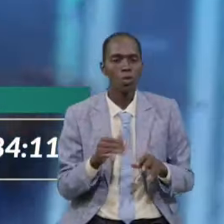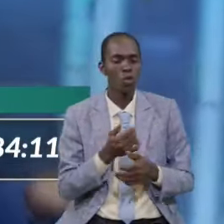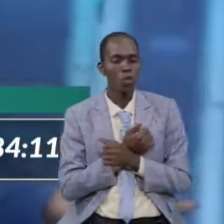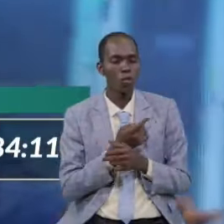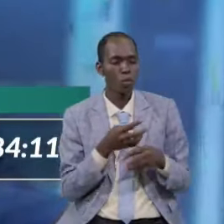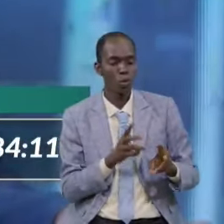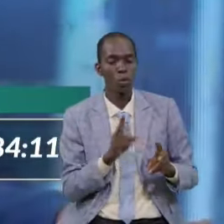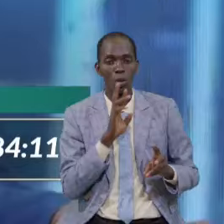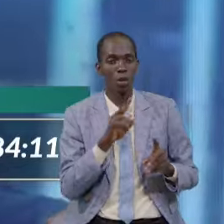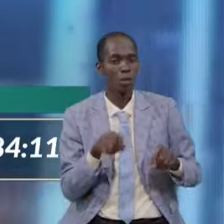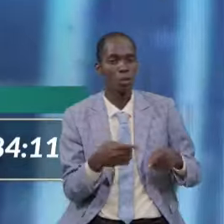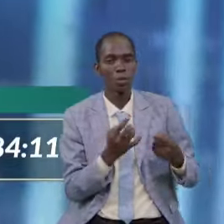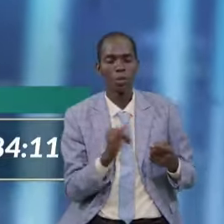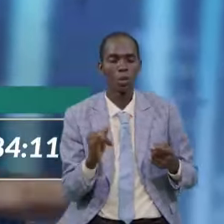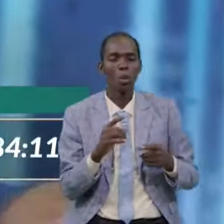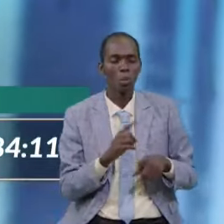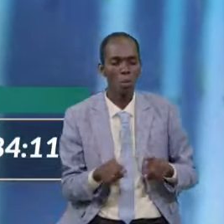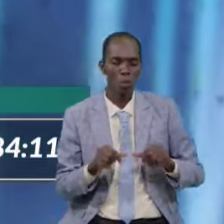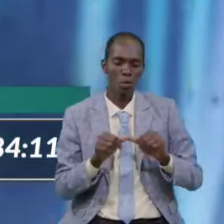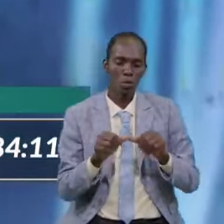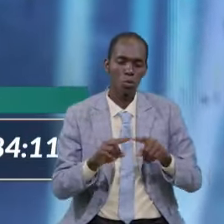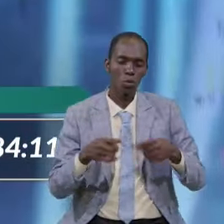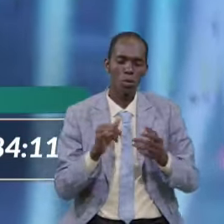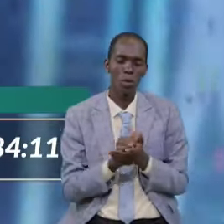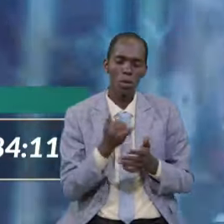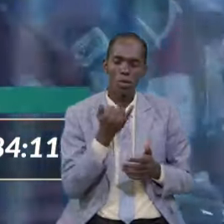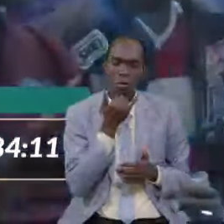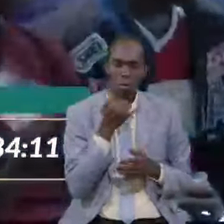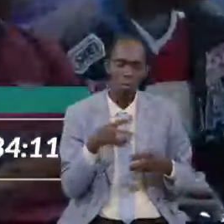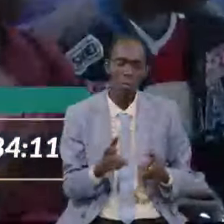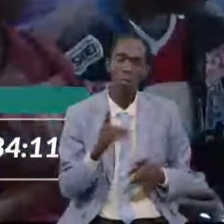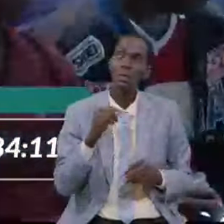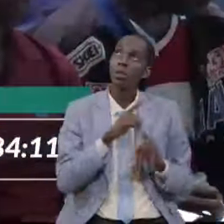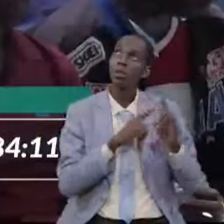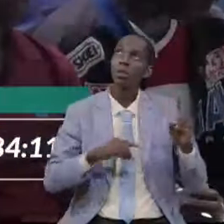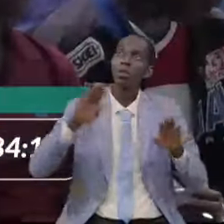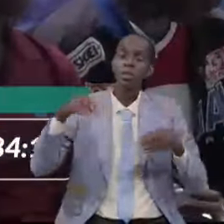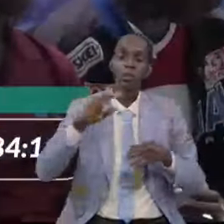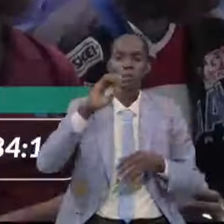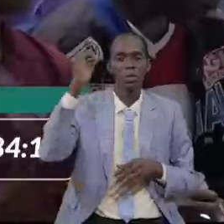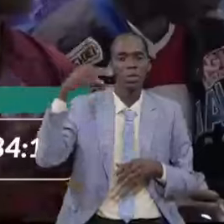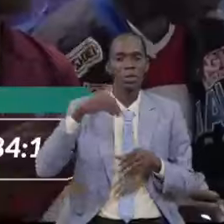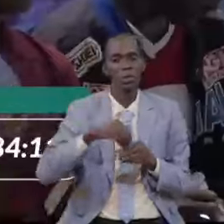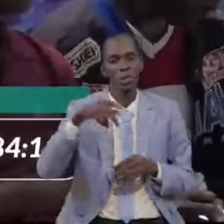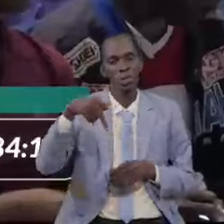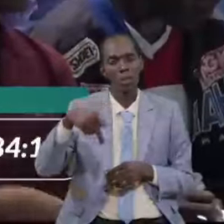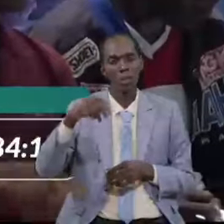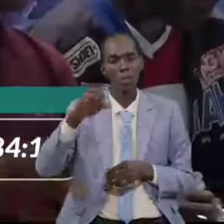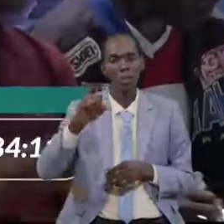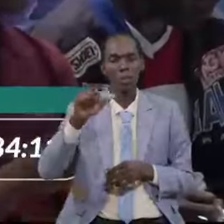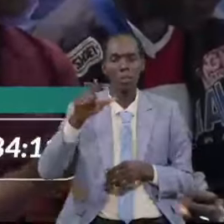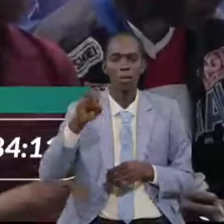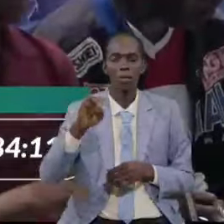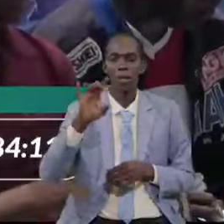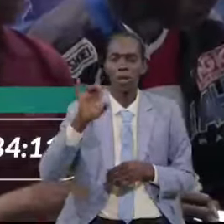wrong way. He now gives you grace. In Psalm 84, reading from verse 11. For the Lord God is a